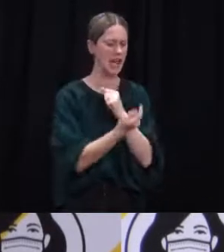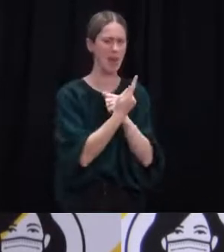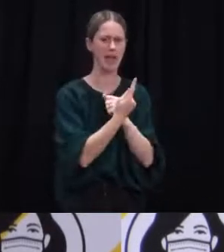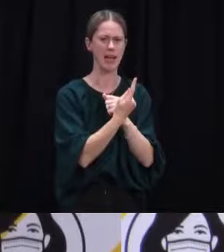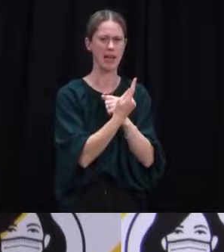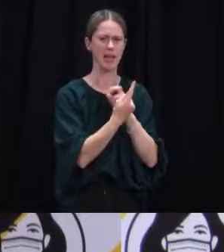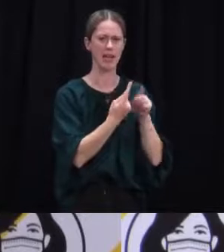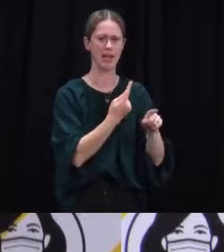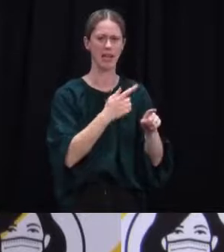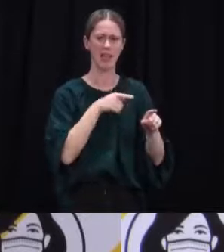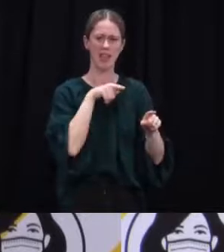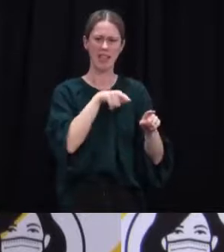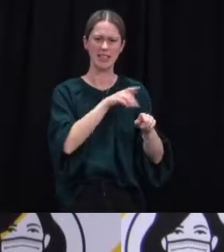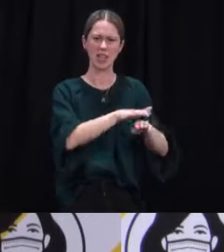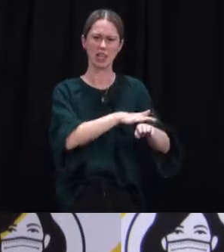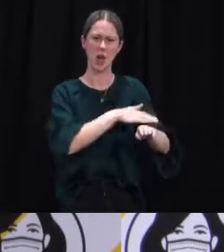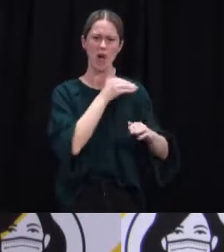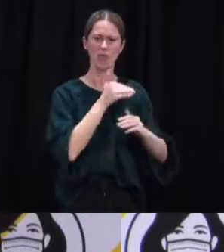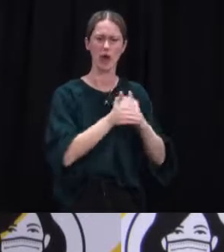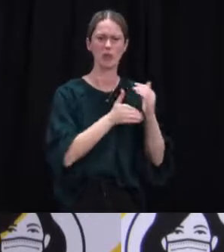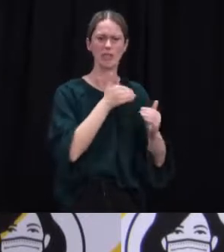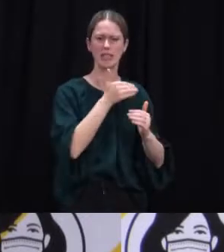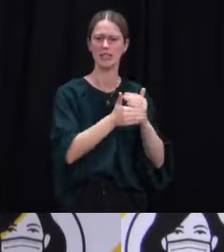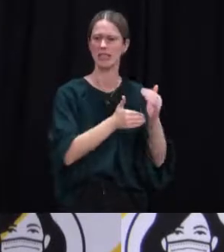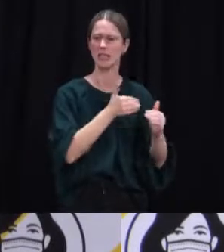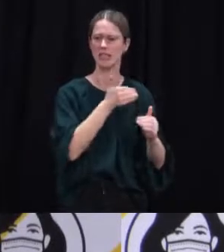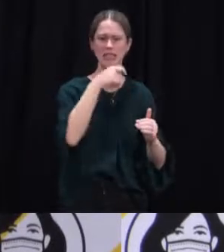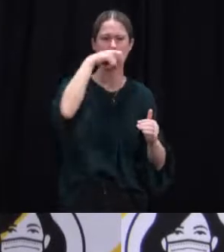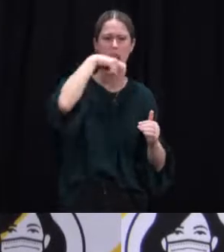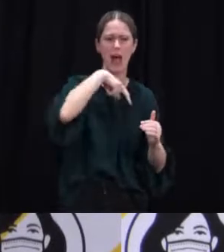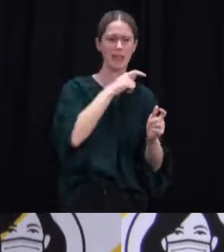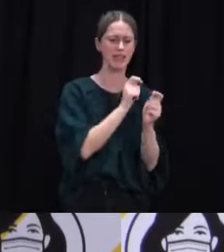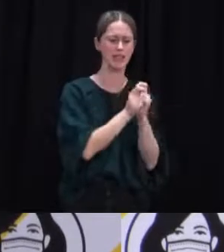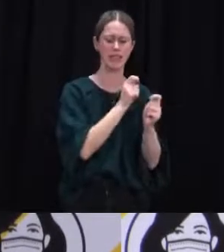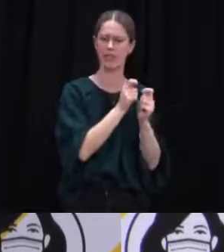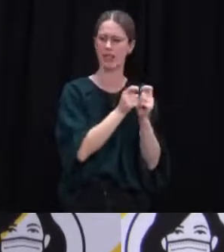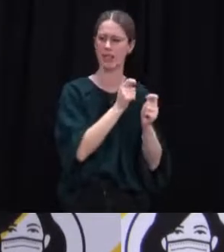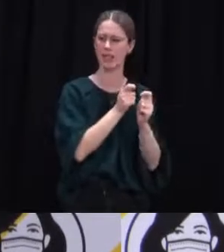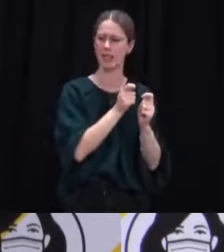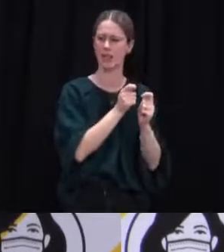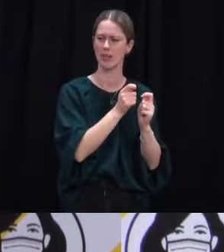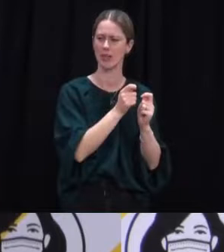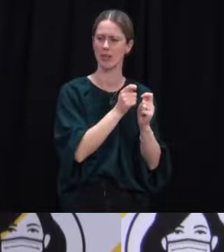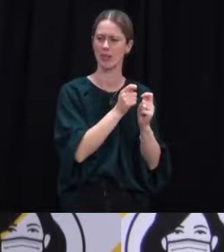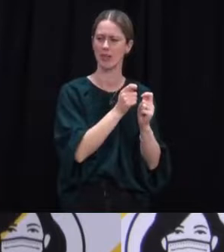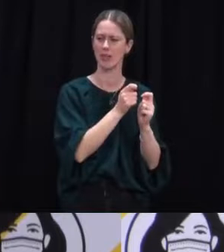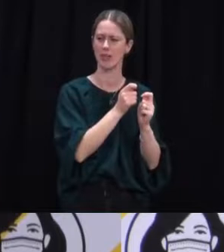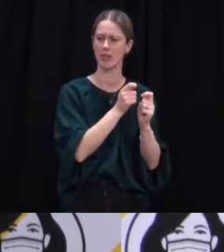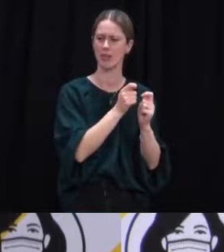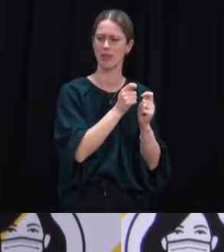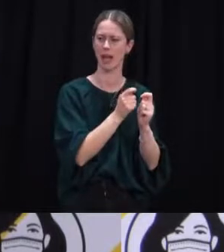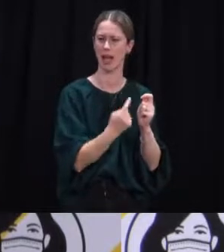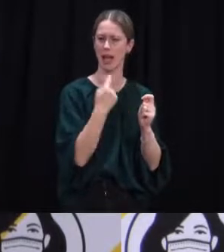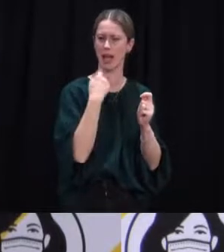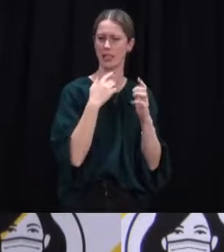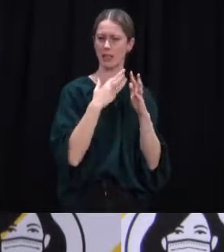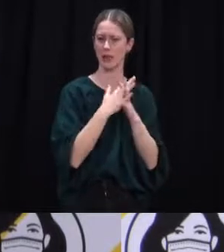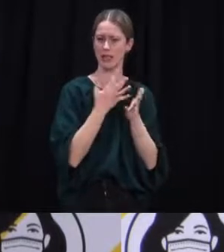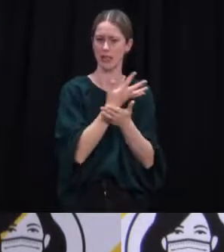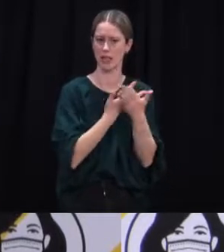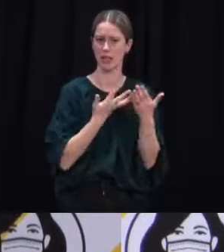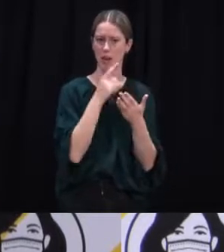There's almost no evidence of APHG doing any saliva testing, and in fact the evidence seems to be that they're finding that's a slower process because of the way that they process